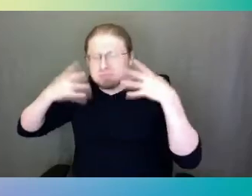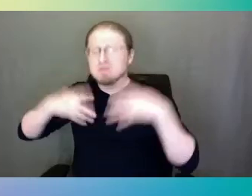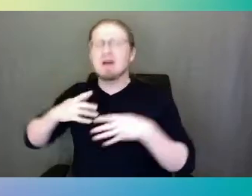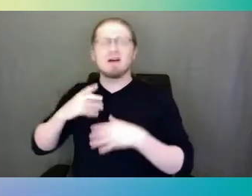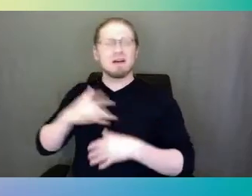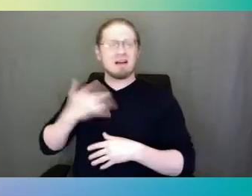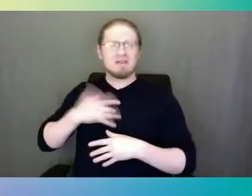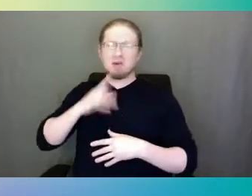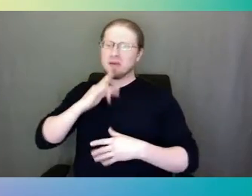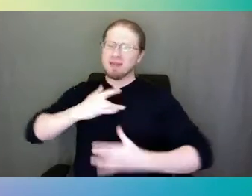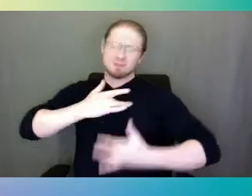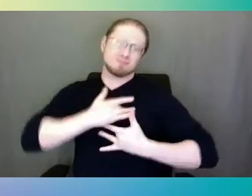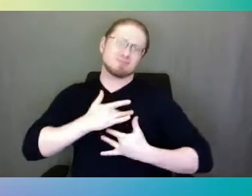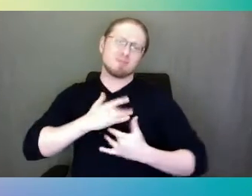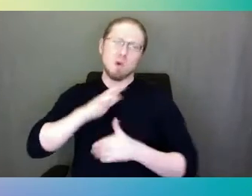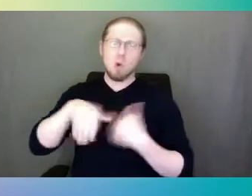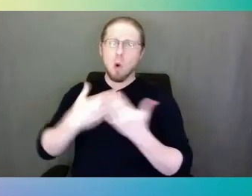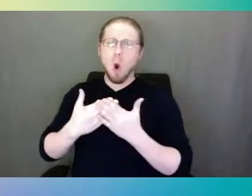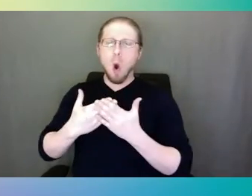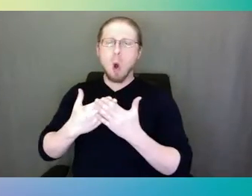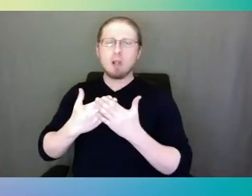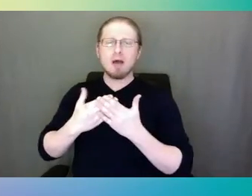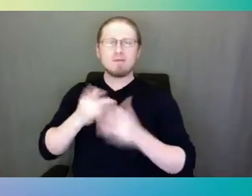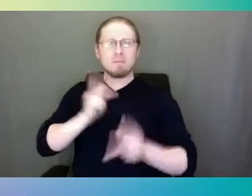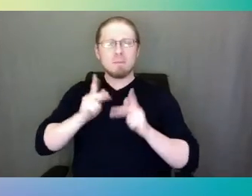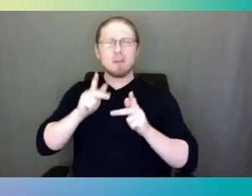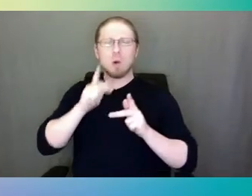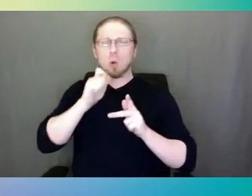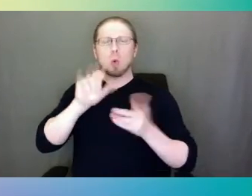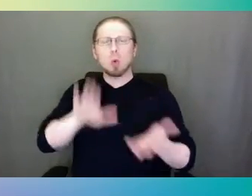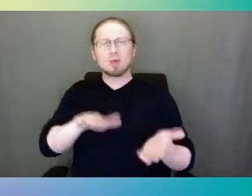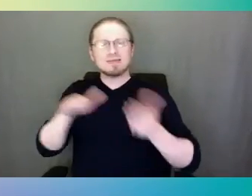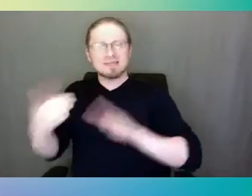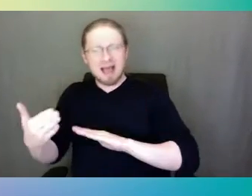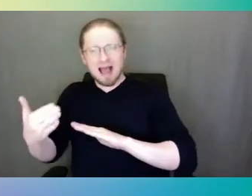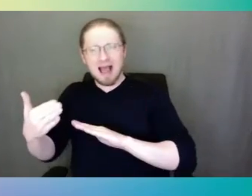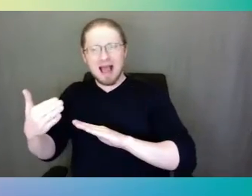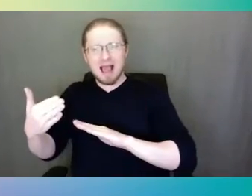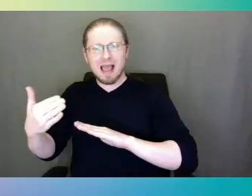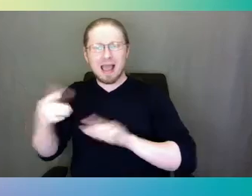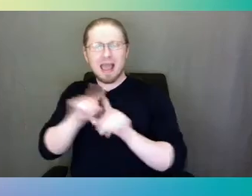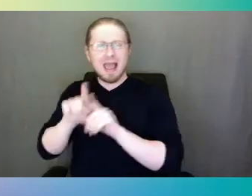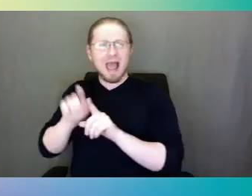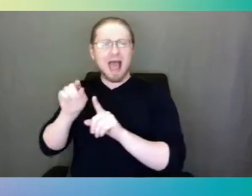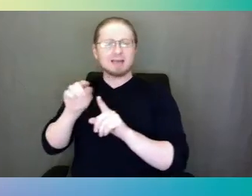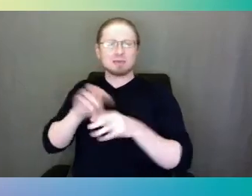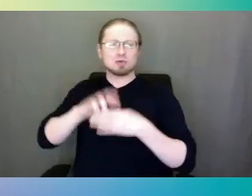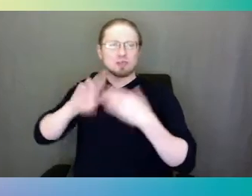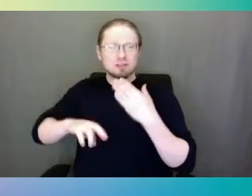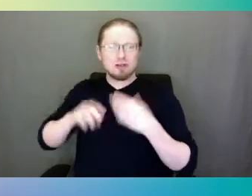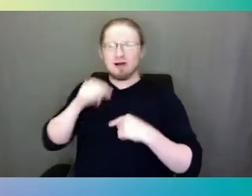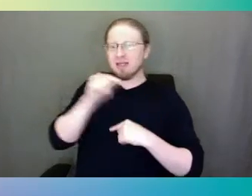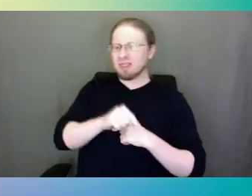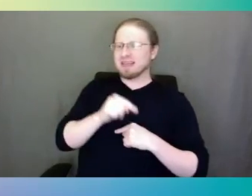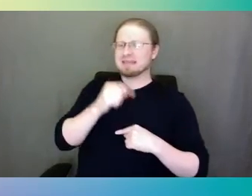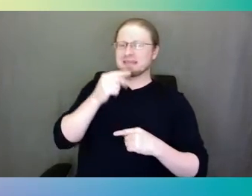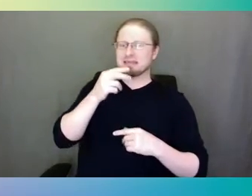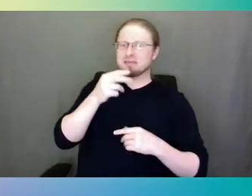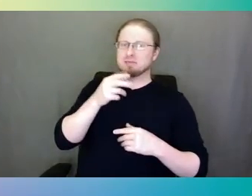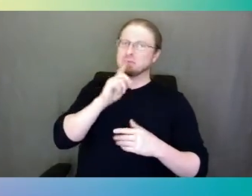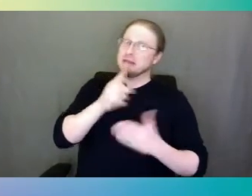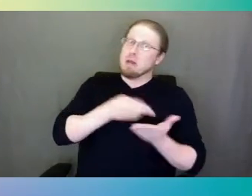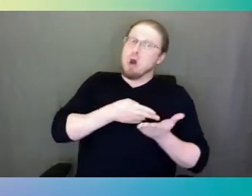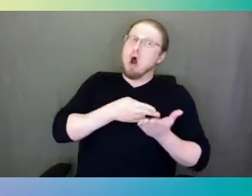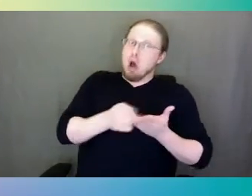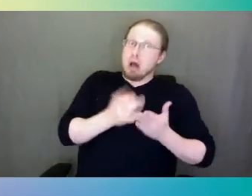were lost because of this honest mistake. I went to bed depressed and crying that night, just thinking of